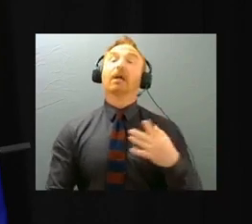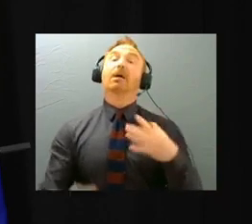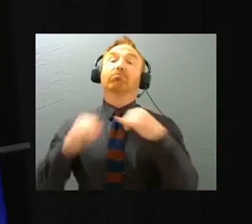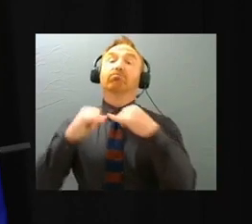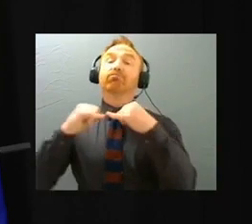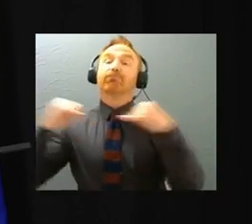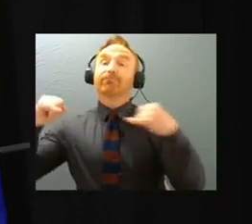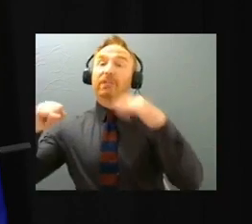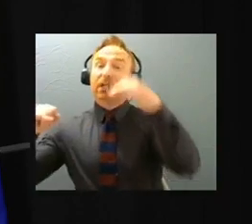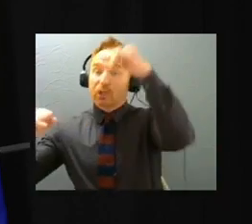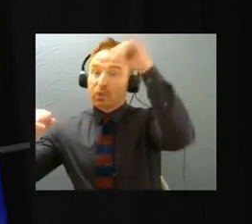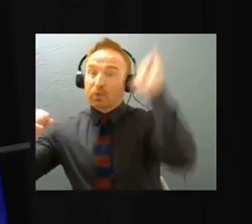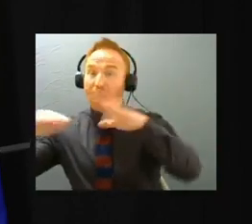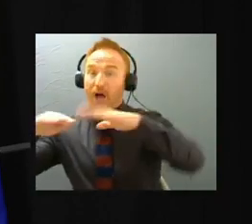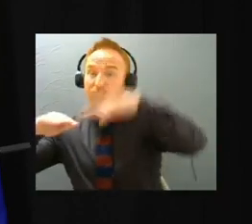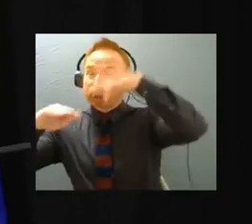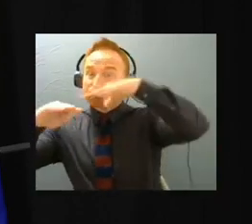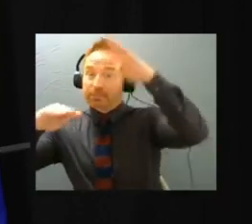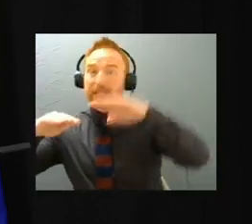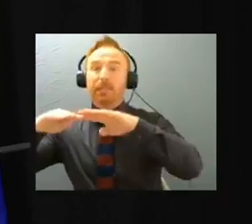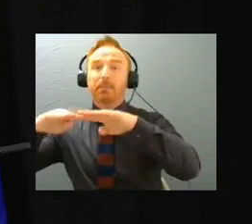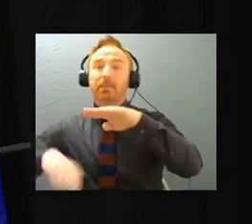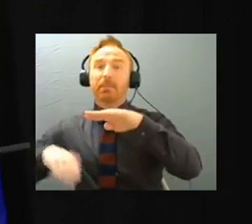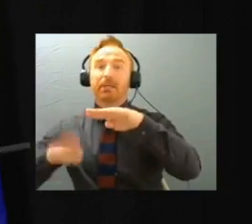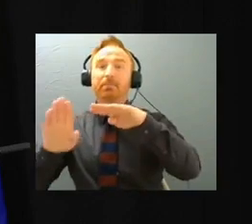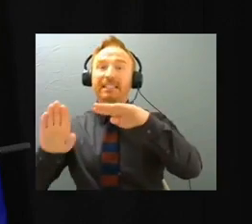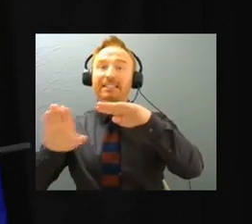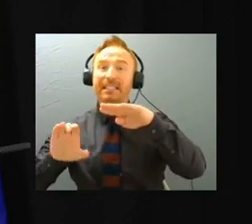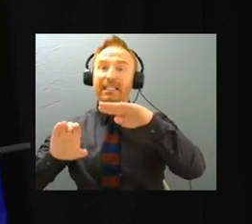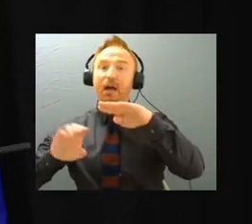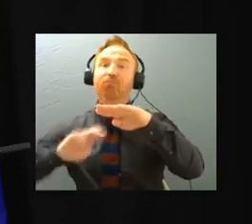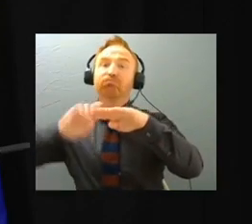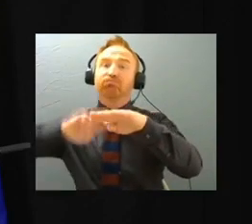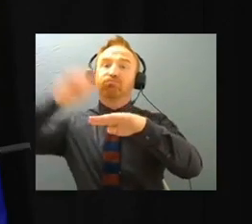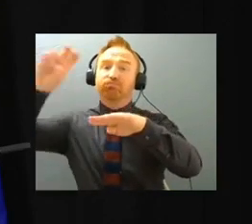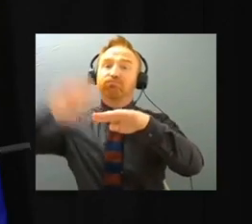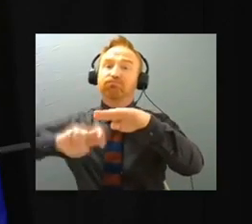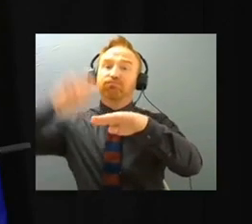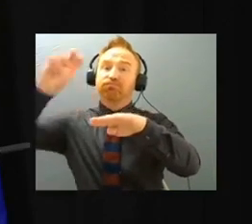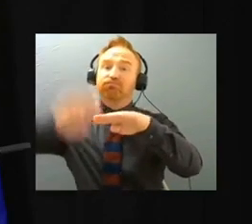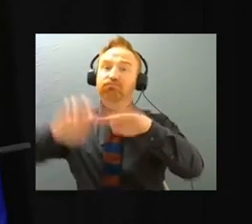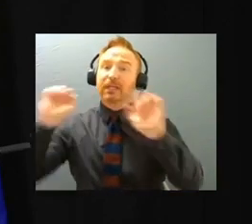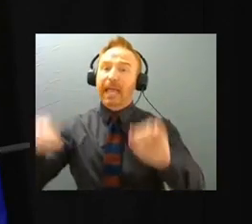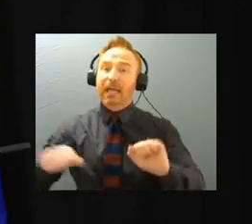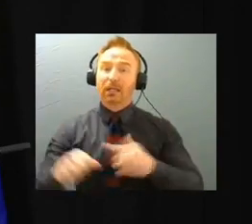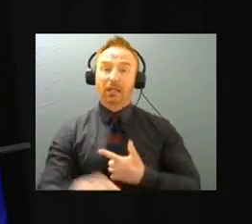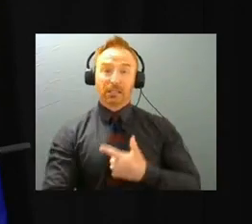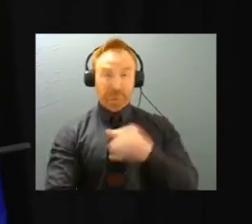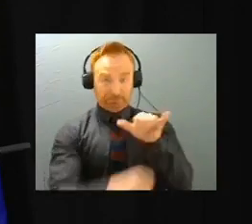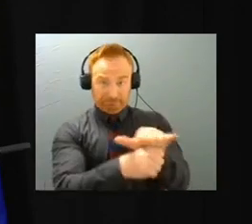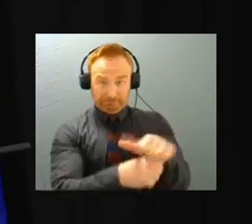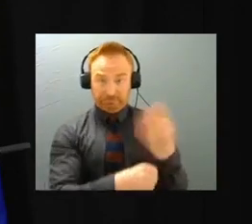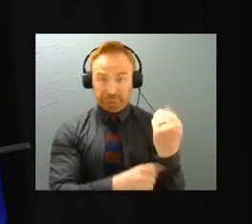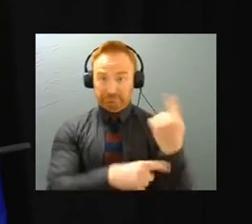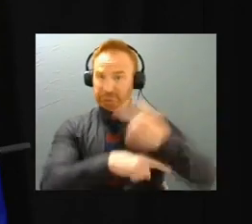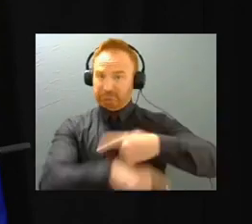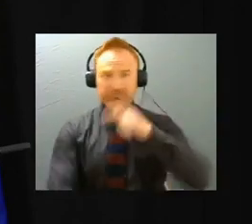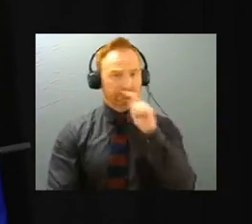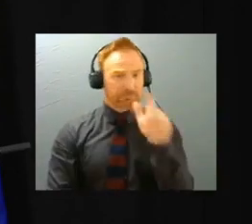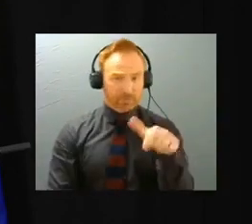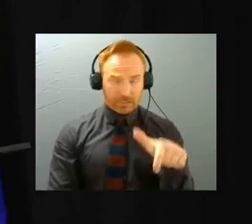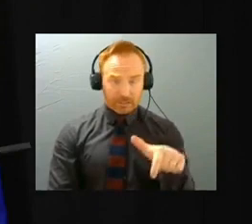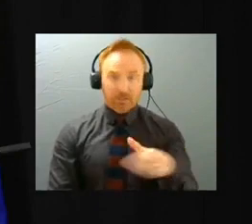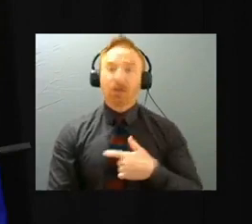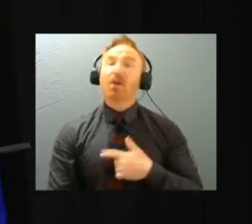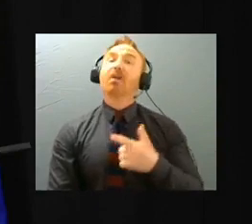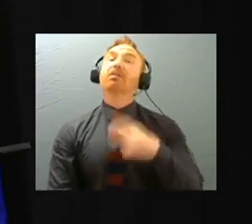be allowed to travel back and forth without the need to self-isolate for 14 days. Residents of Northwest Territories and